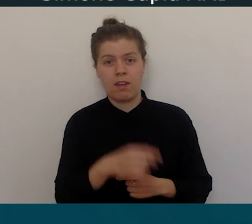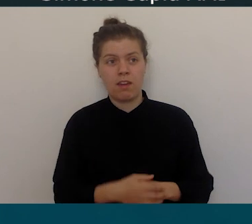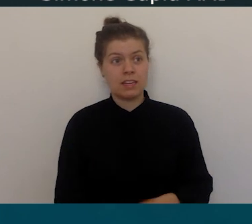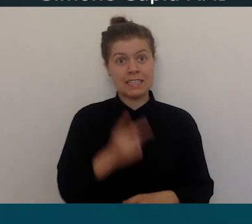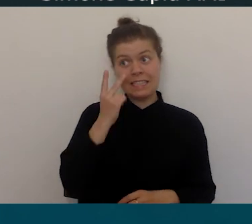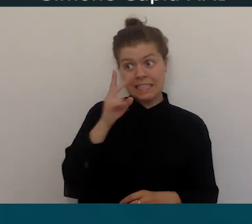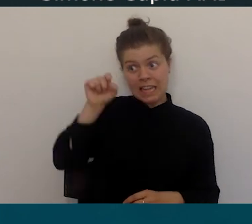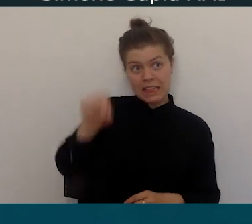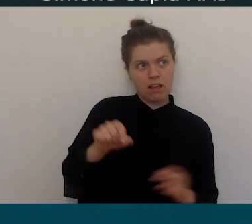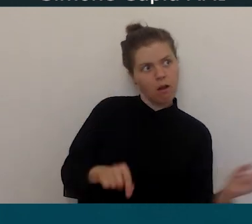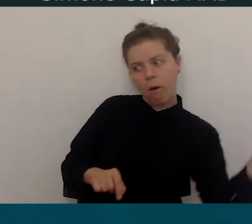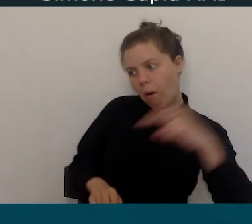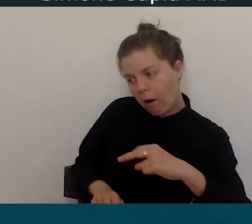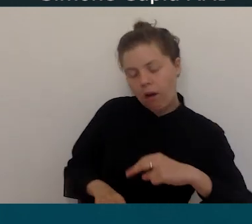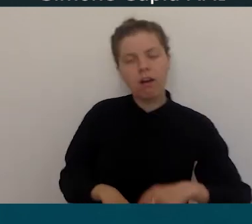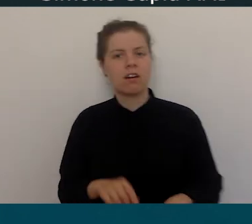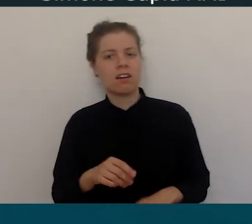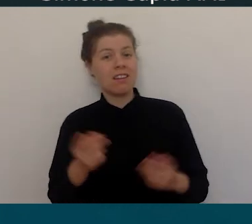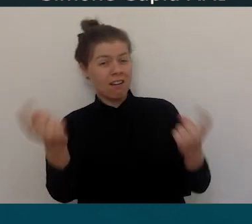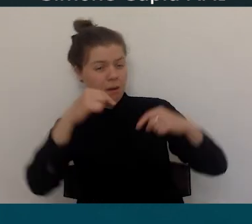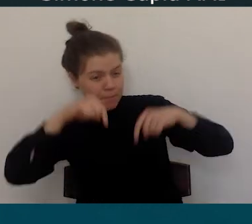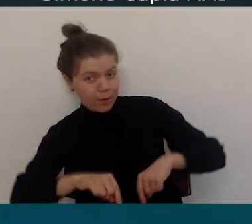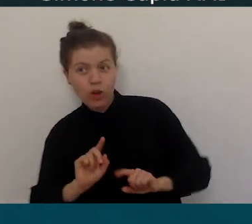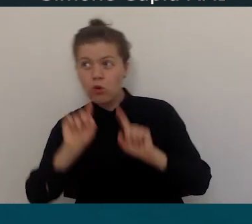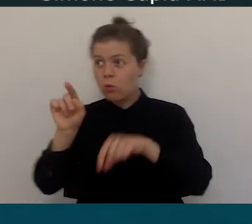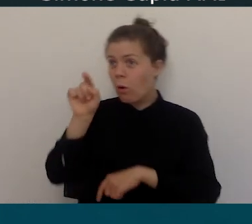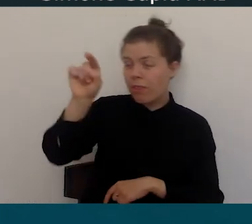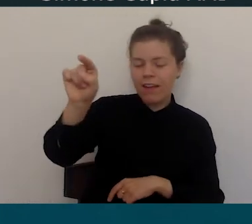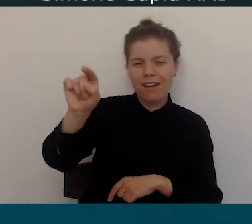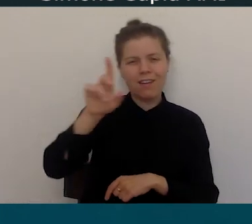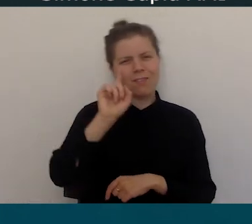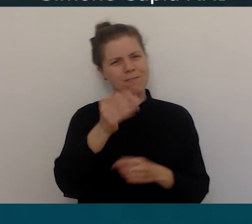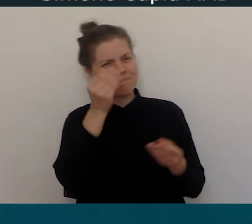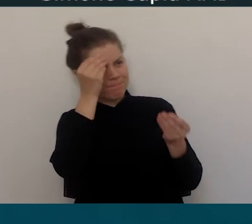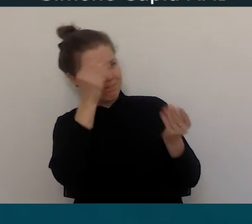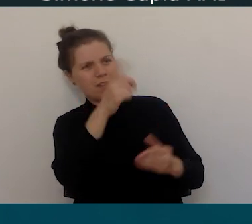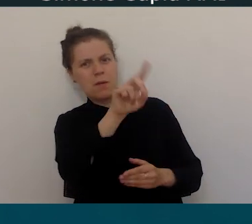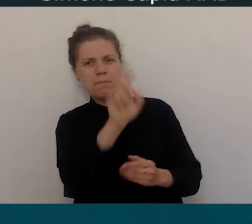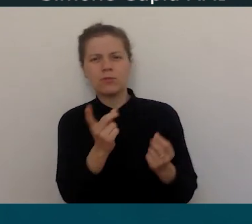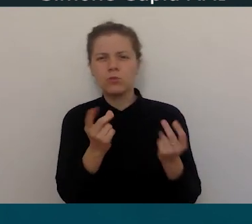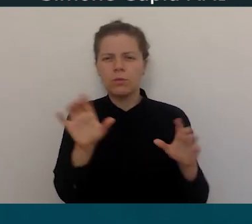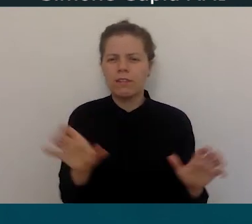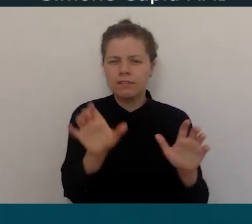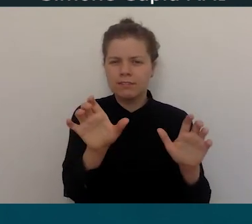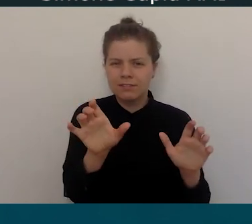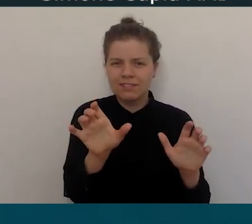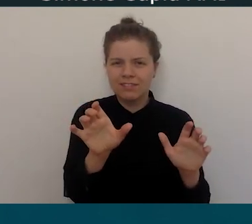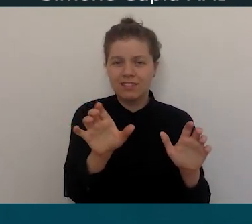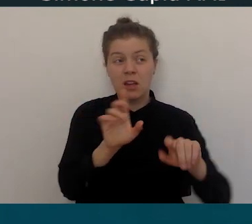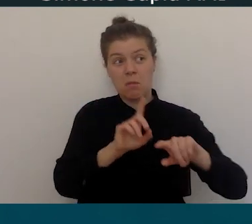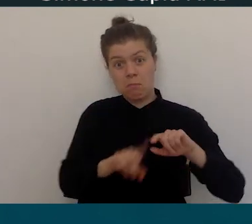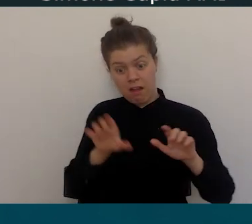this? Look at that. Come here, go there. You're directing them to take another action and not fill them in on